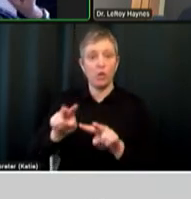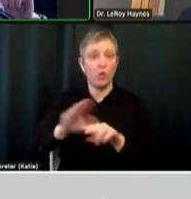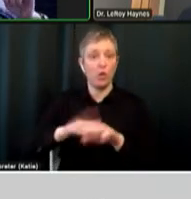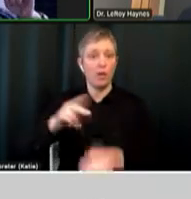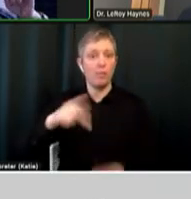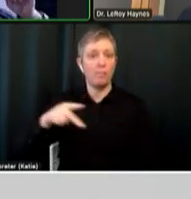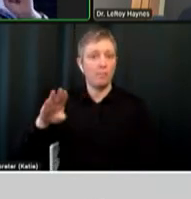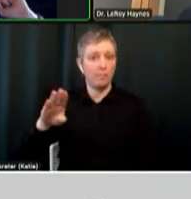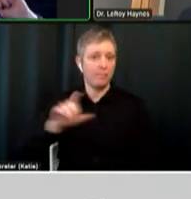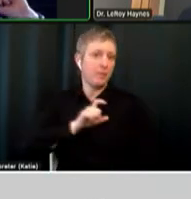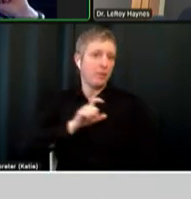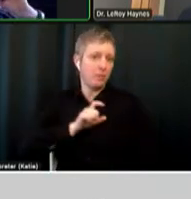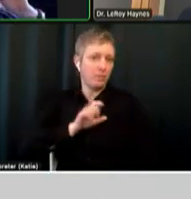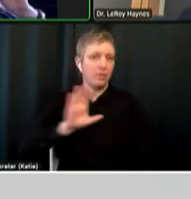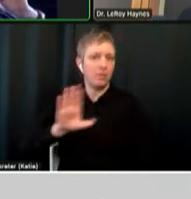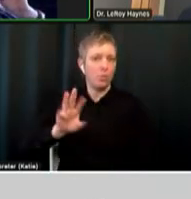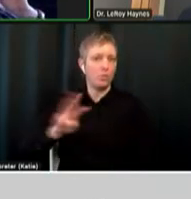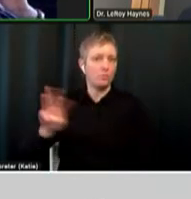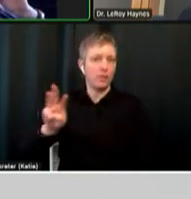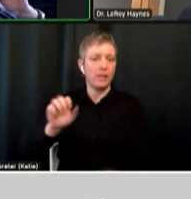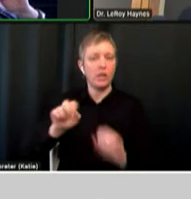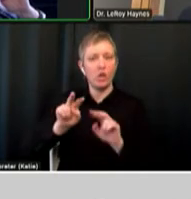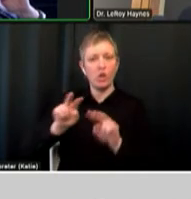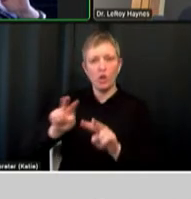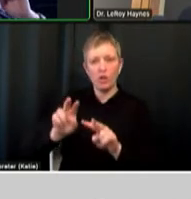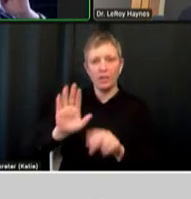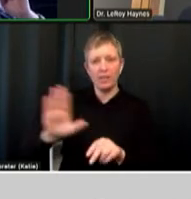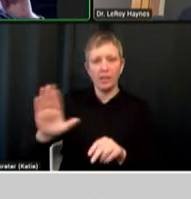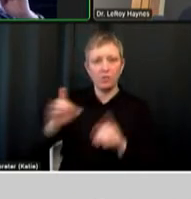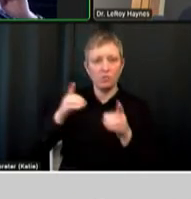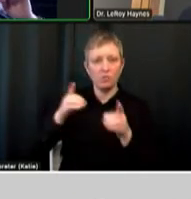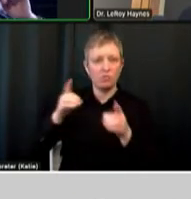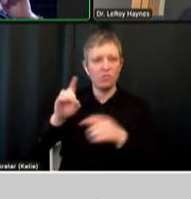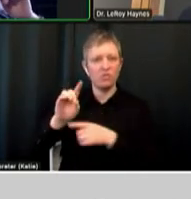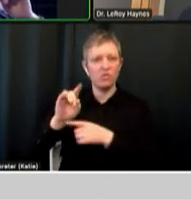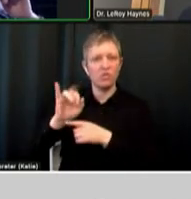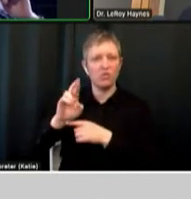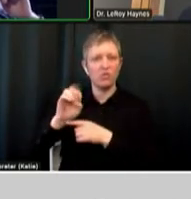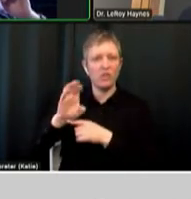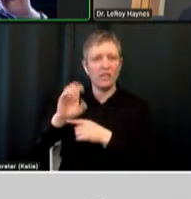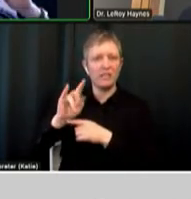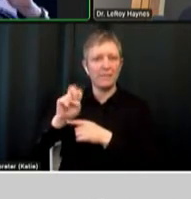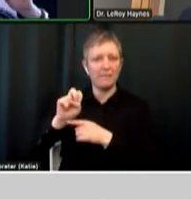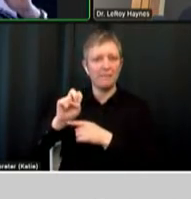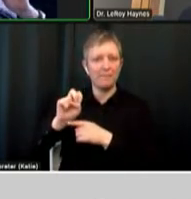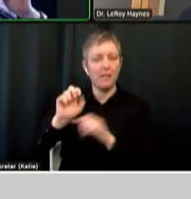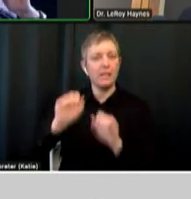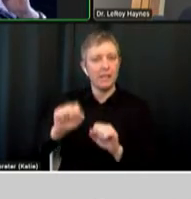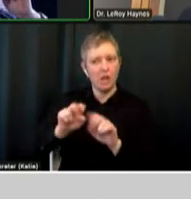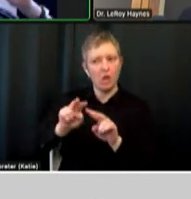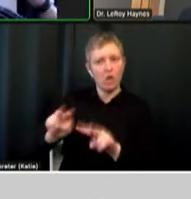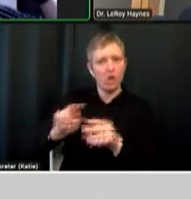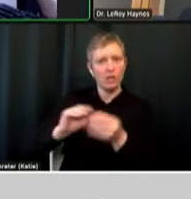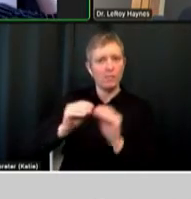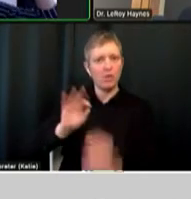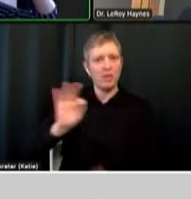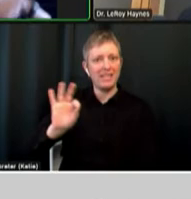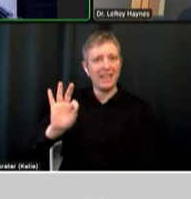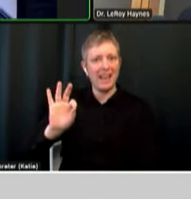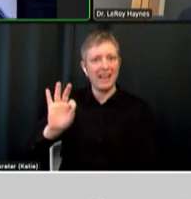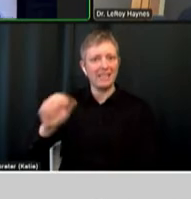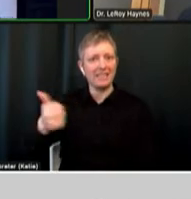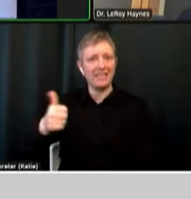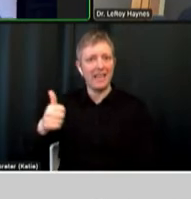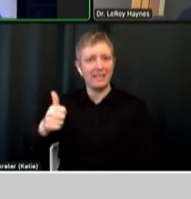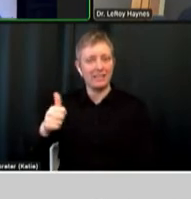for their directives, you can look at Directive 910. And Directive 910 has all